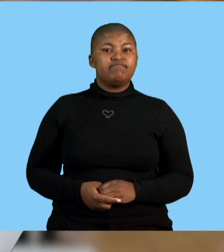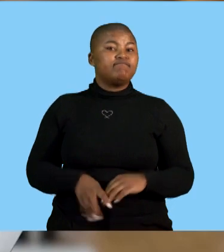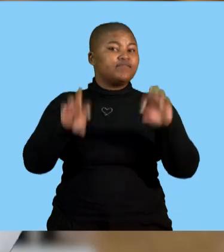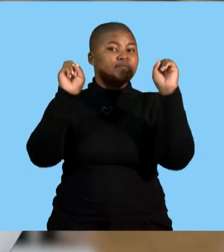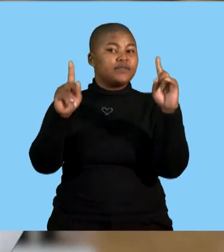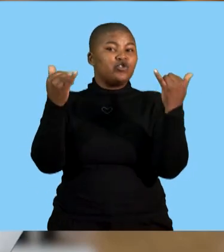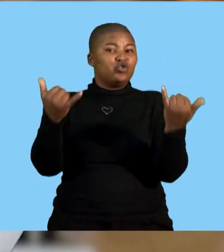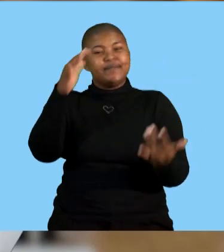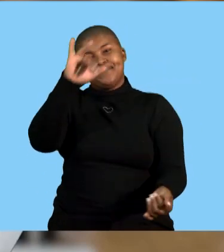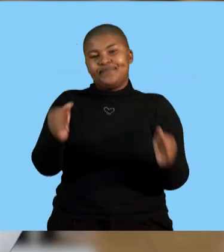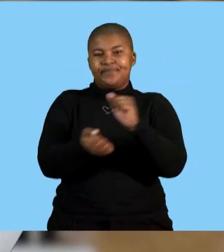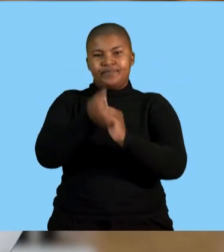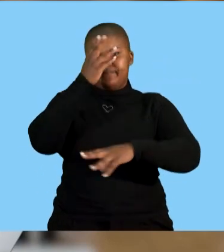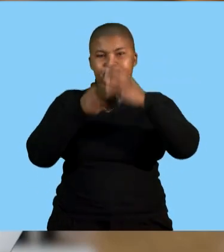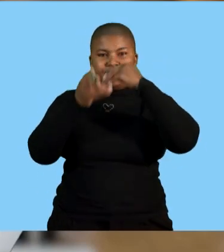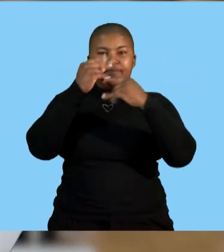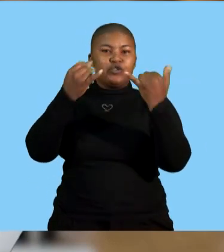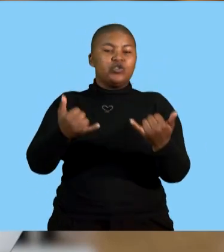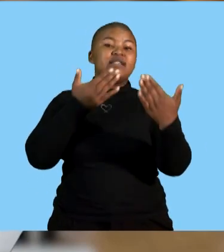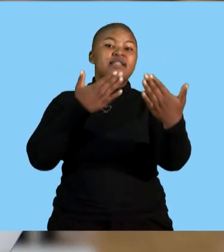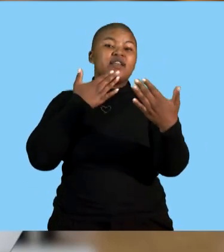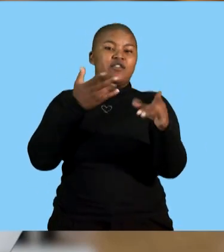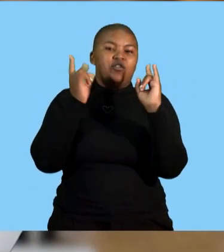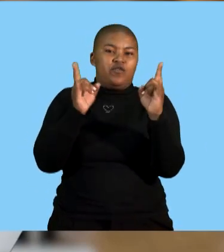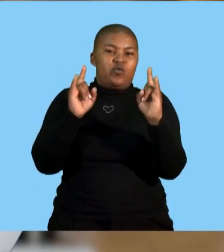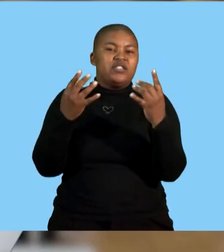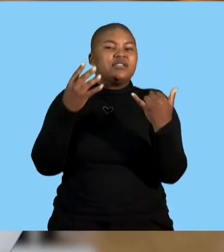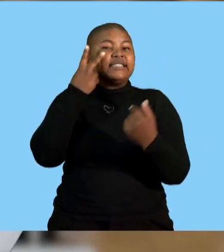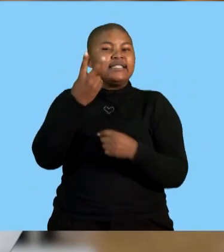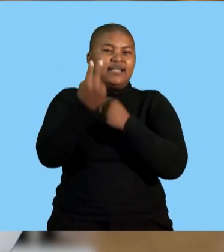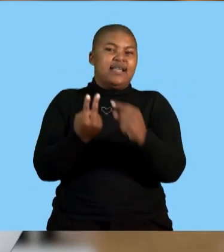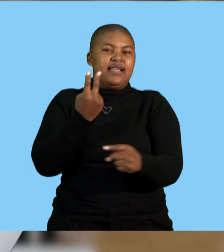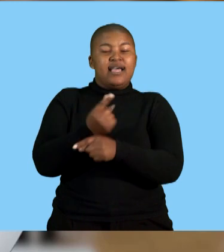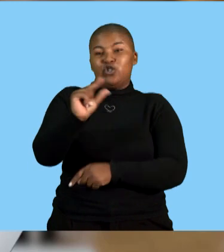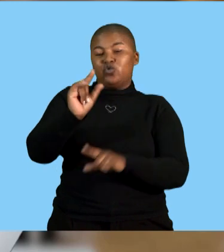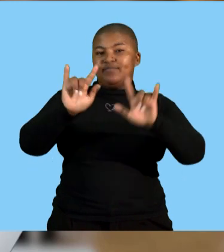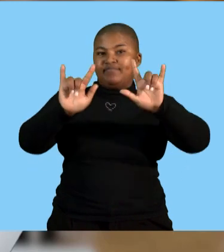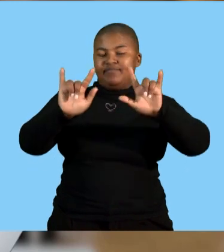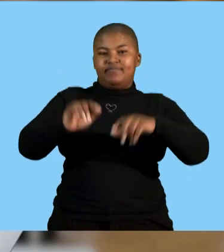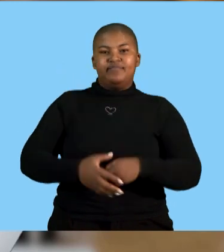Right, so that was it for today's lesson. Thank you for joining me.